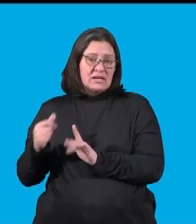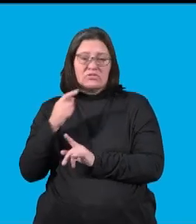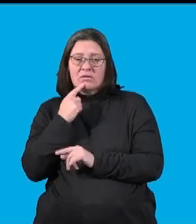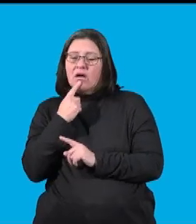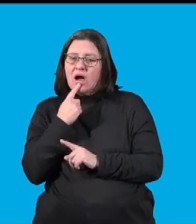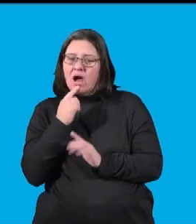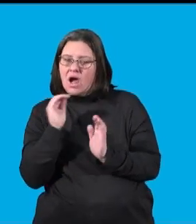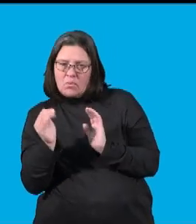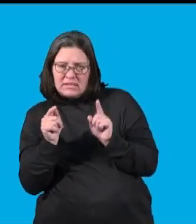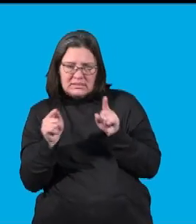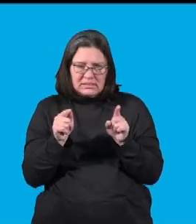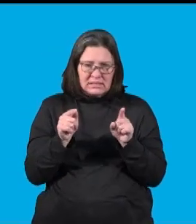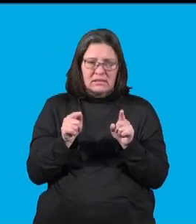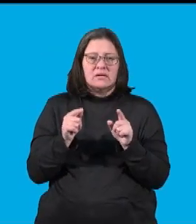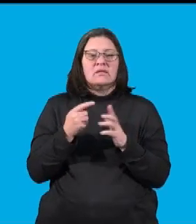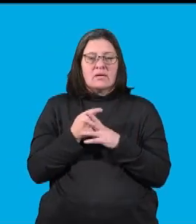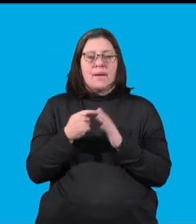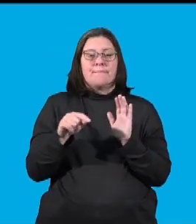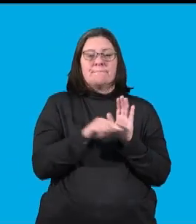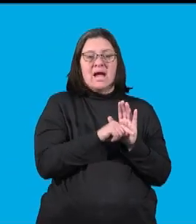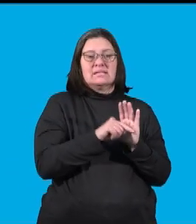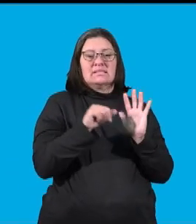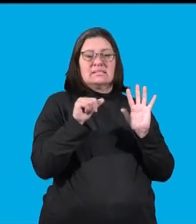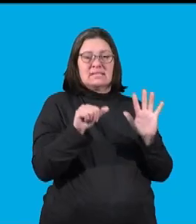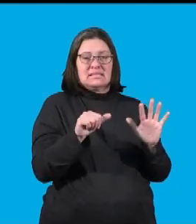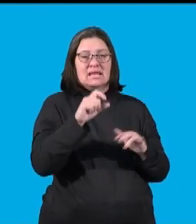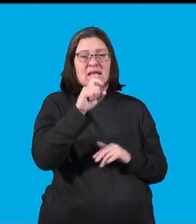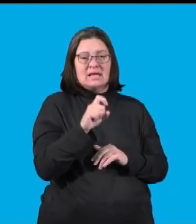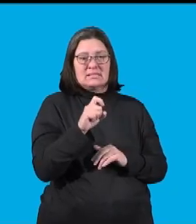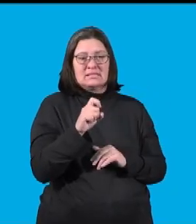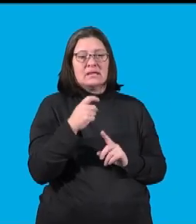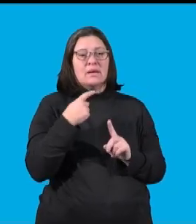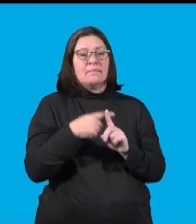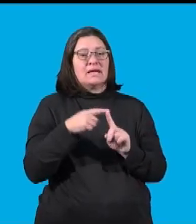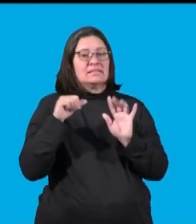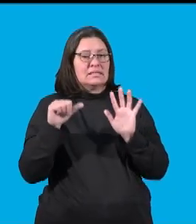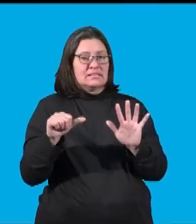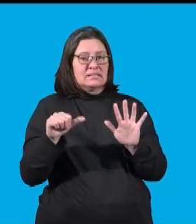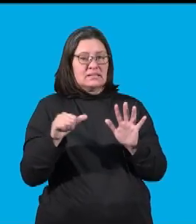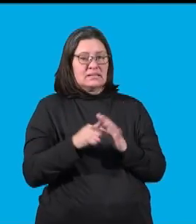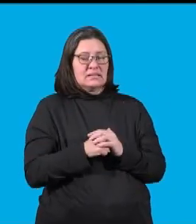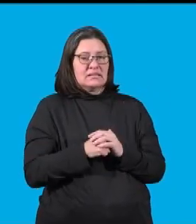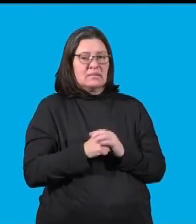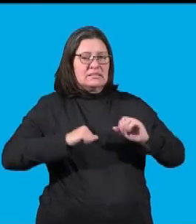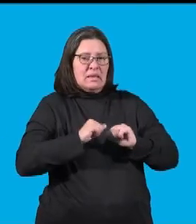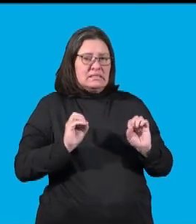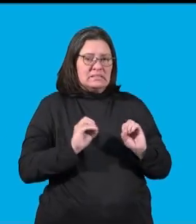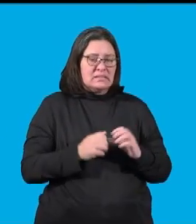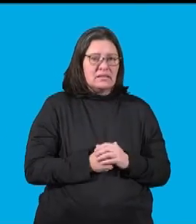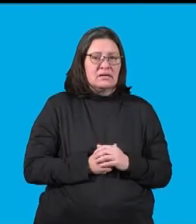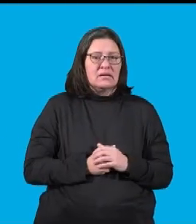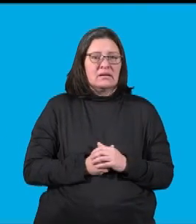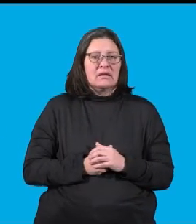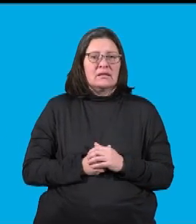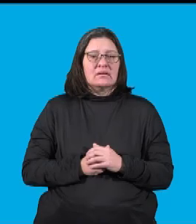negative. So therefore we do a quick inequality. It's where minus 6x plus 6, in fact we're running